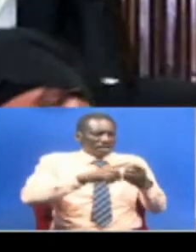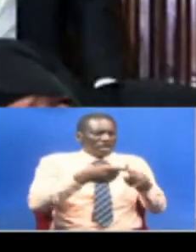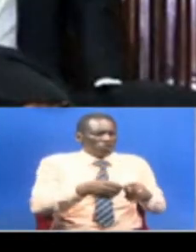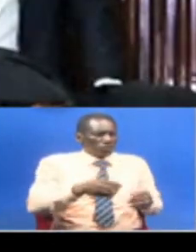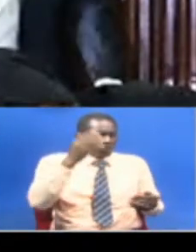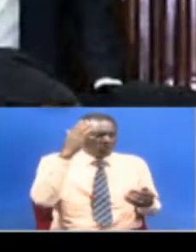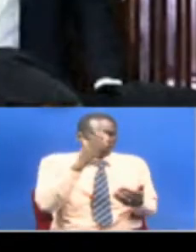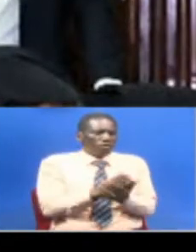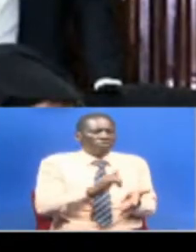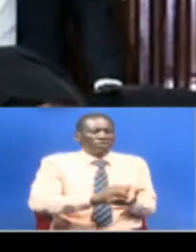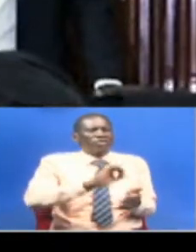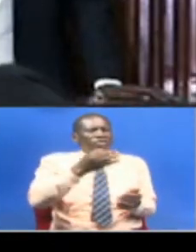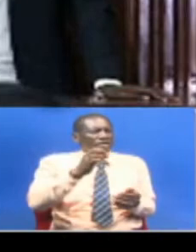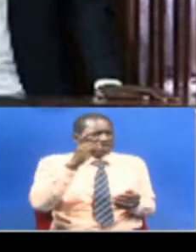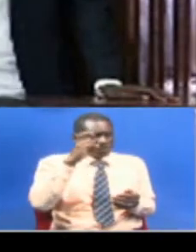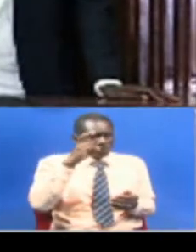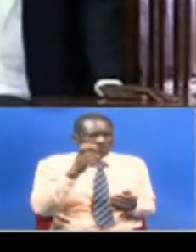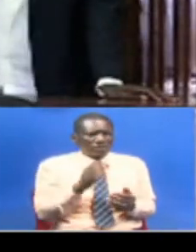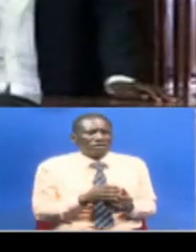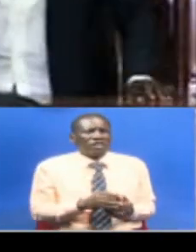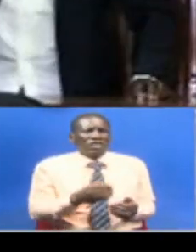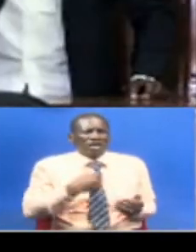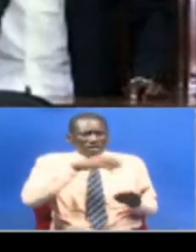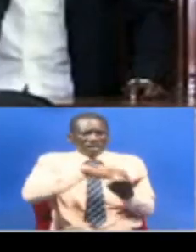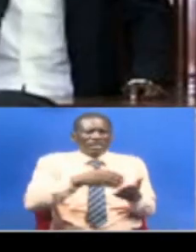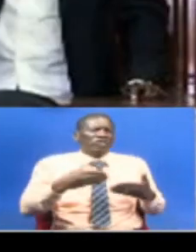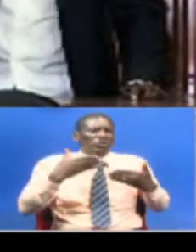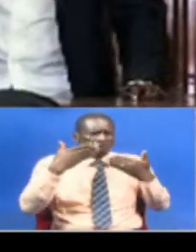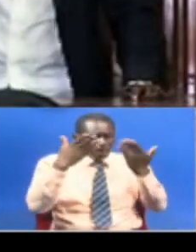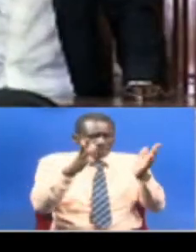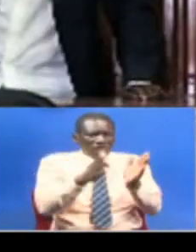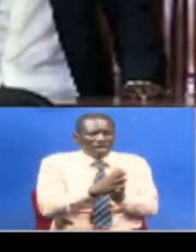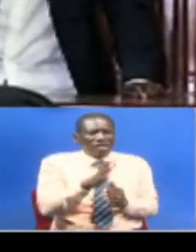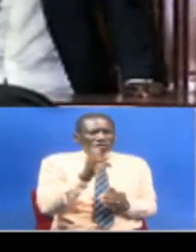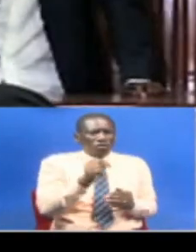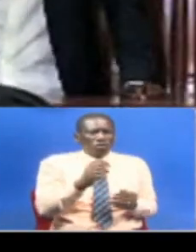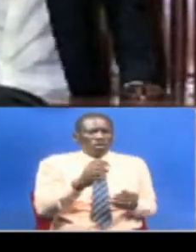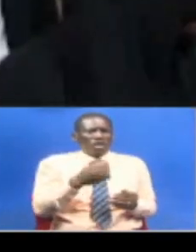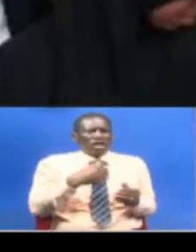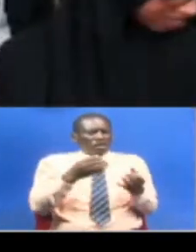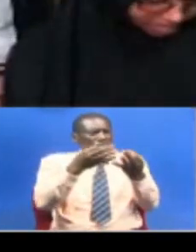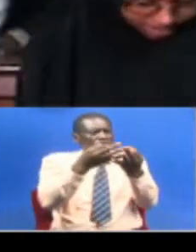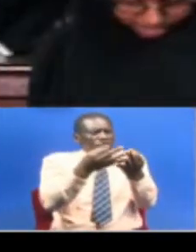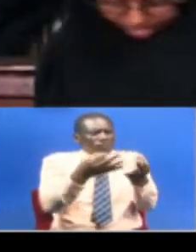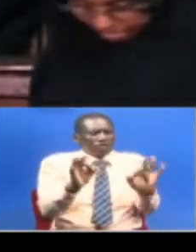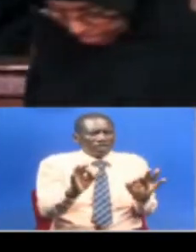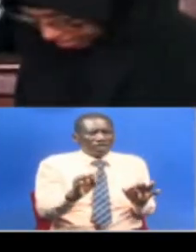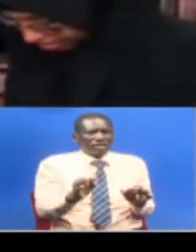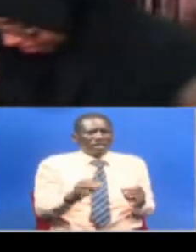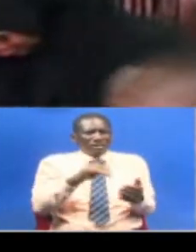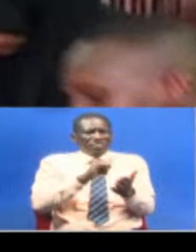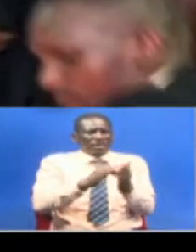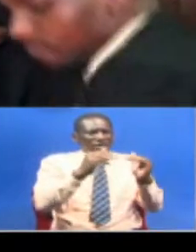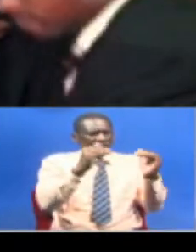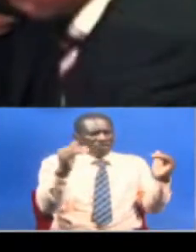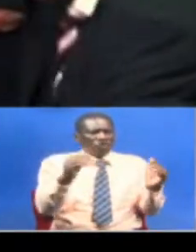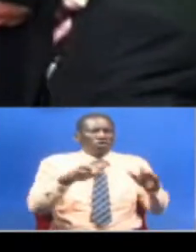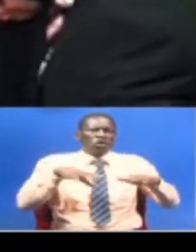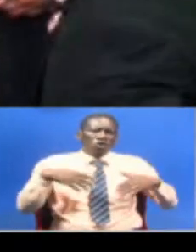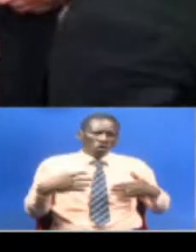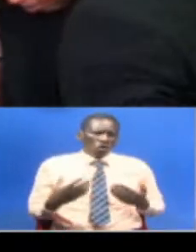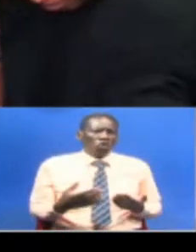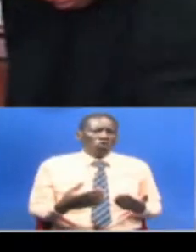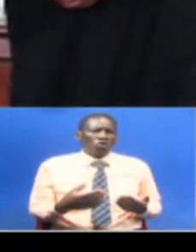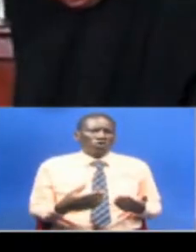third accused person had a case to answer, and therefore he had to be acquitted at that level, or that